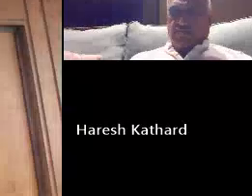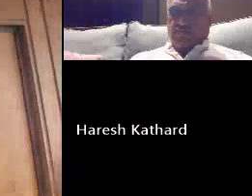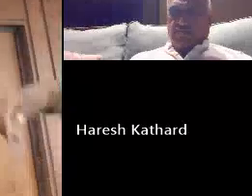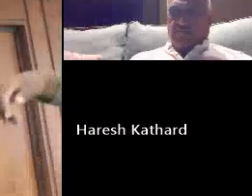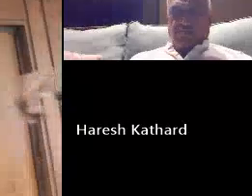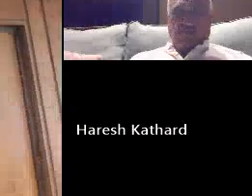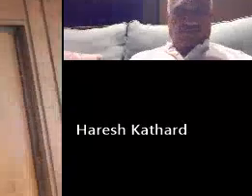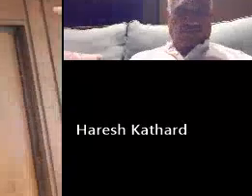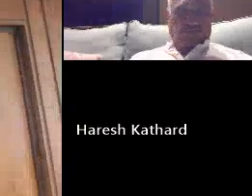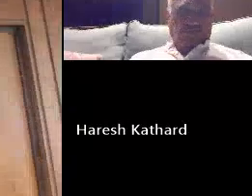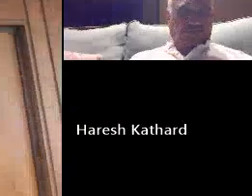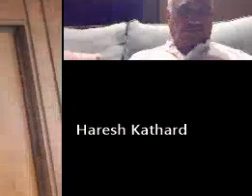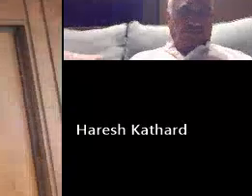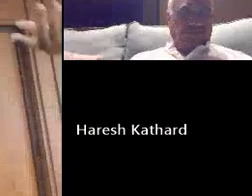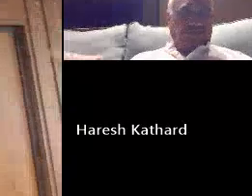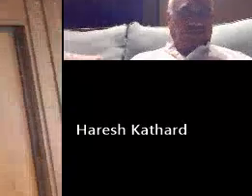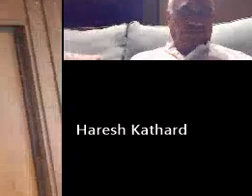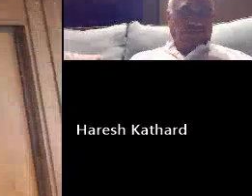All of those.